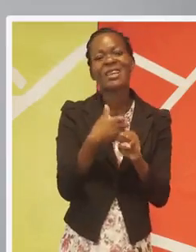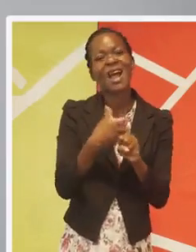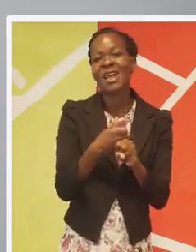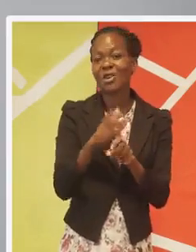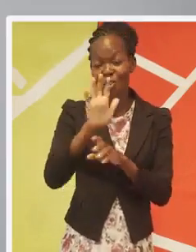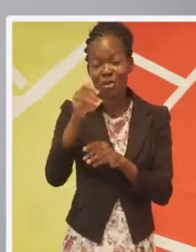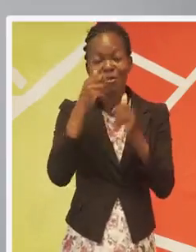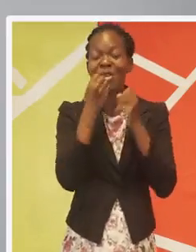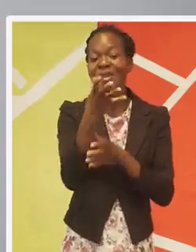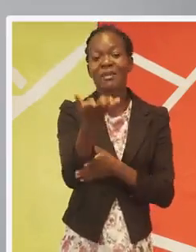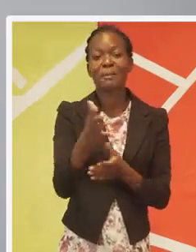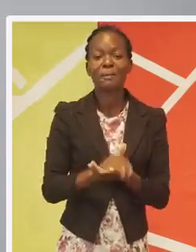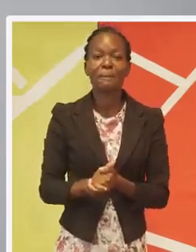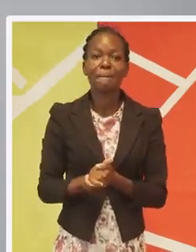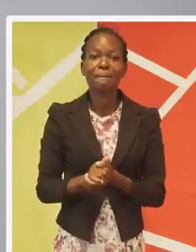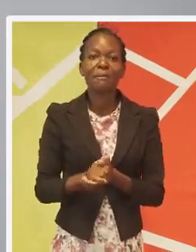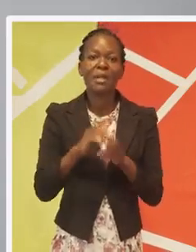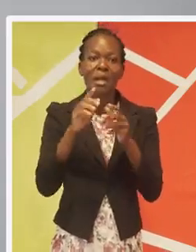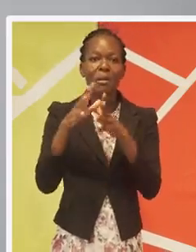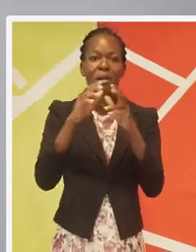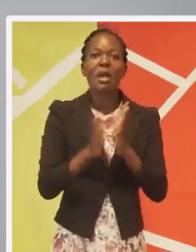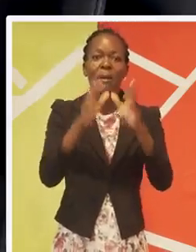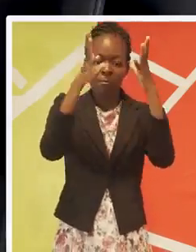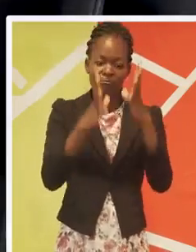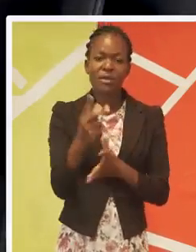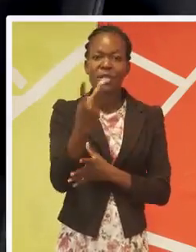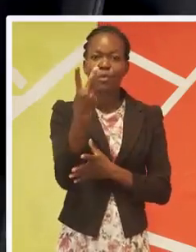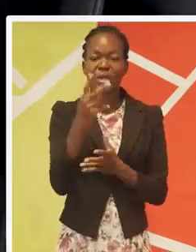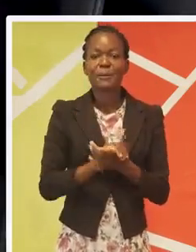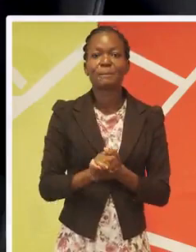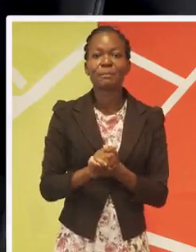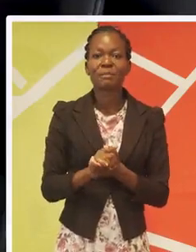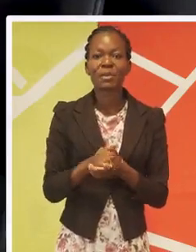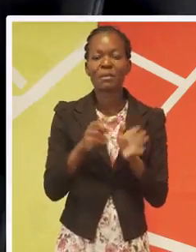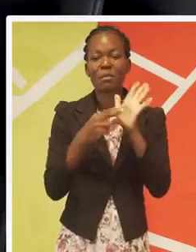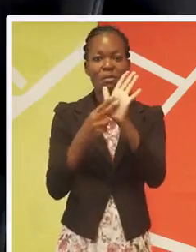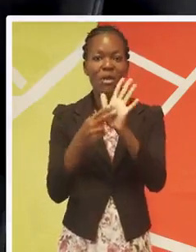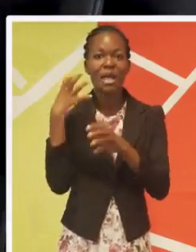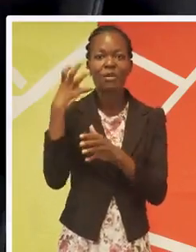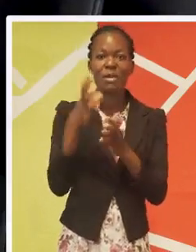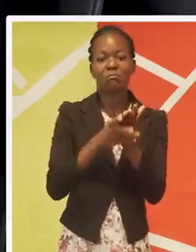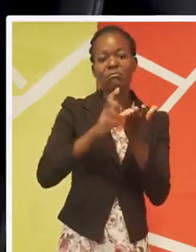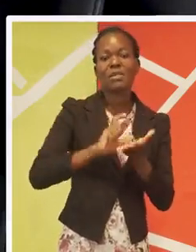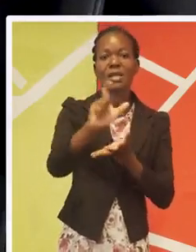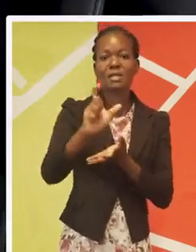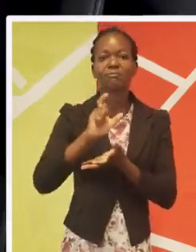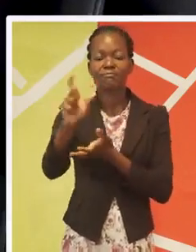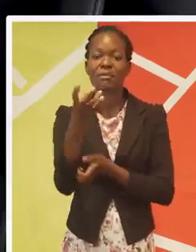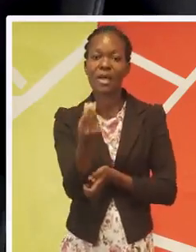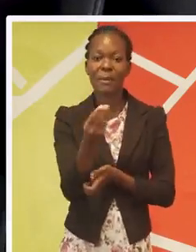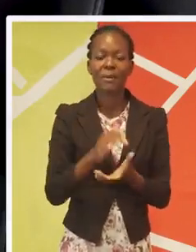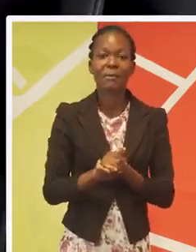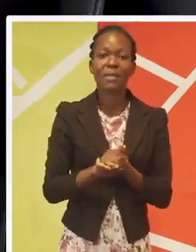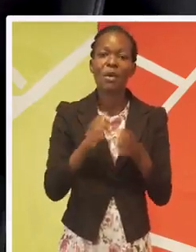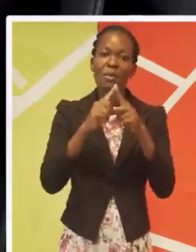The second pillar is austerity. So we've heard of public expenditure cuts or